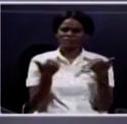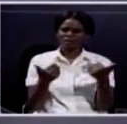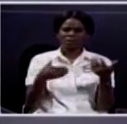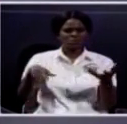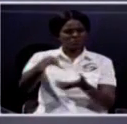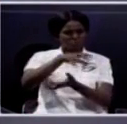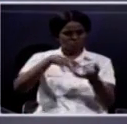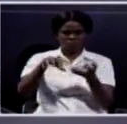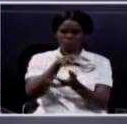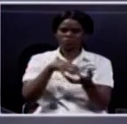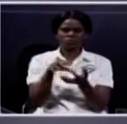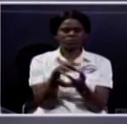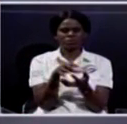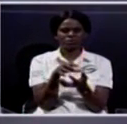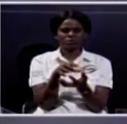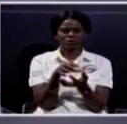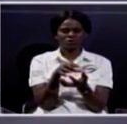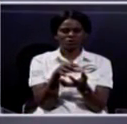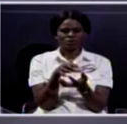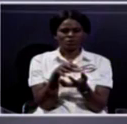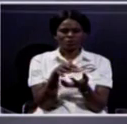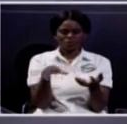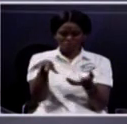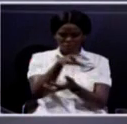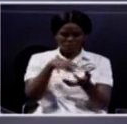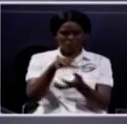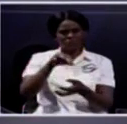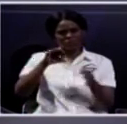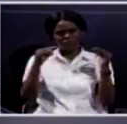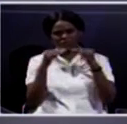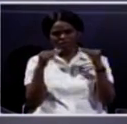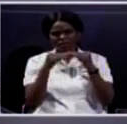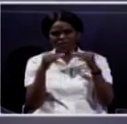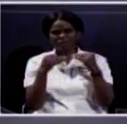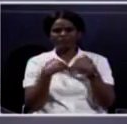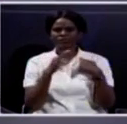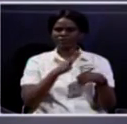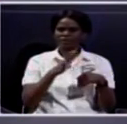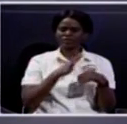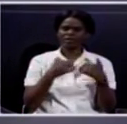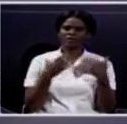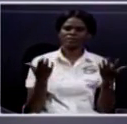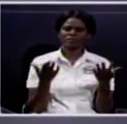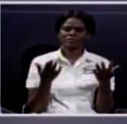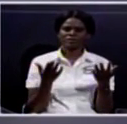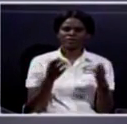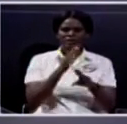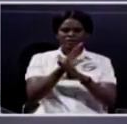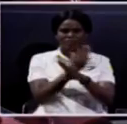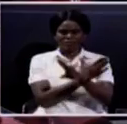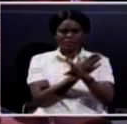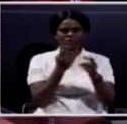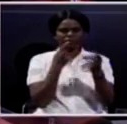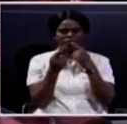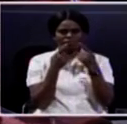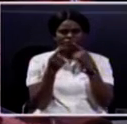with, for lack of a better word, unfairness, maybe injustice. But before you go to that, I'm reminded of one